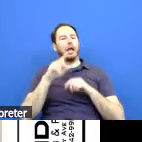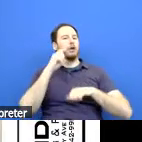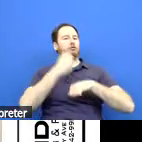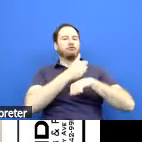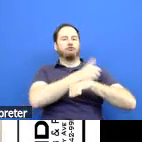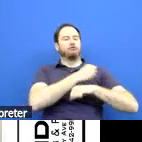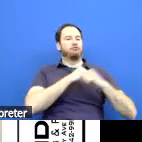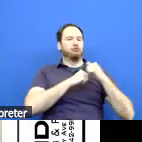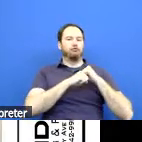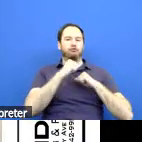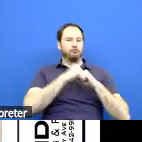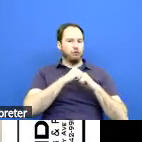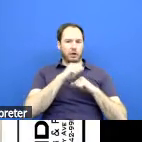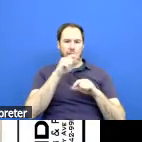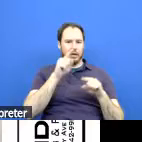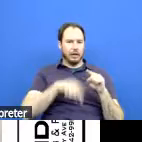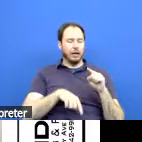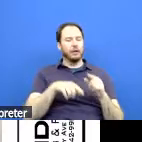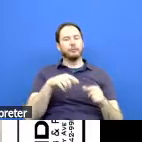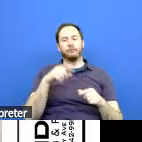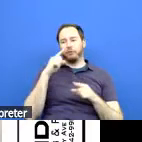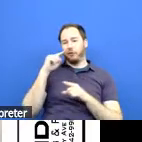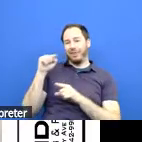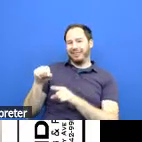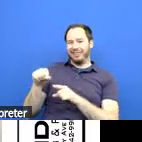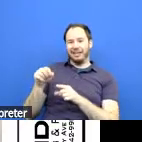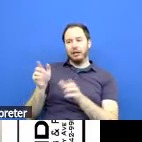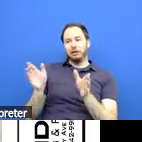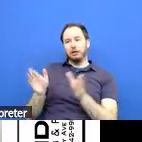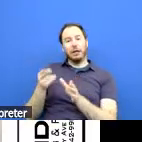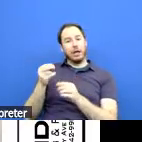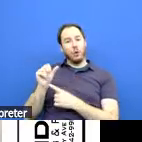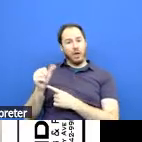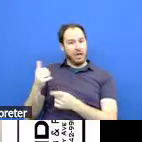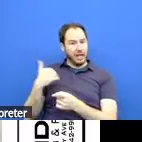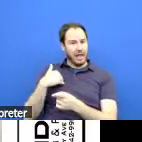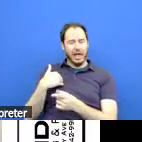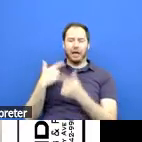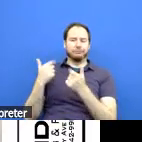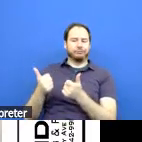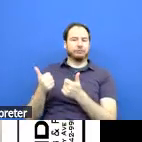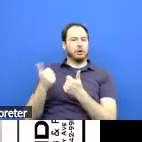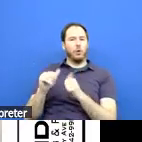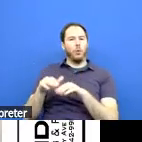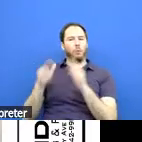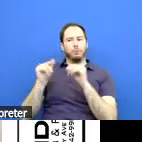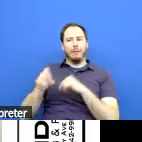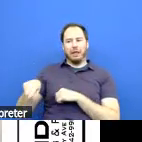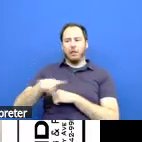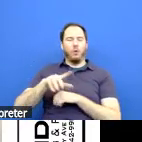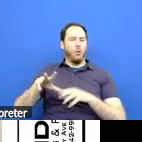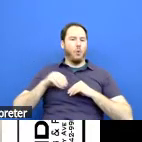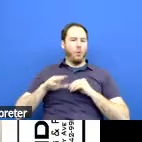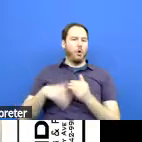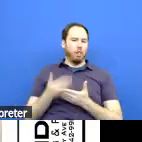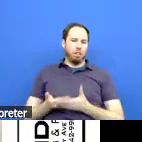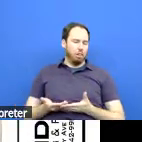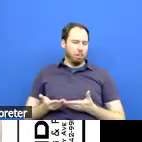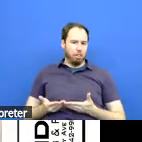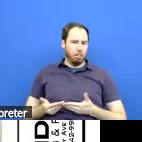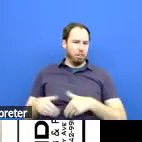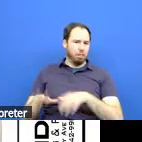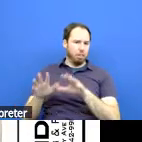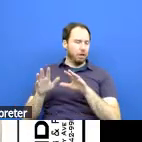there. For ones like this where I have an HOA, any of the open space, they're just gonna own. Right. So